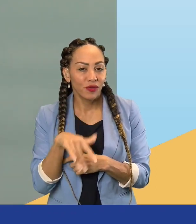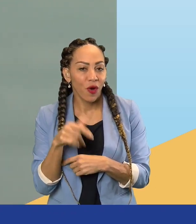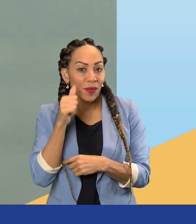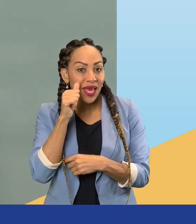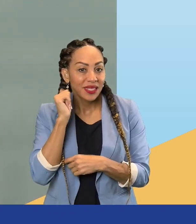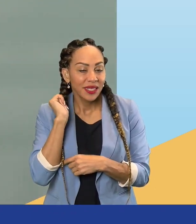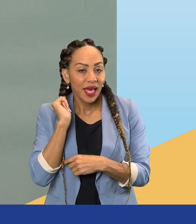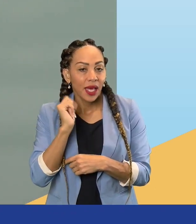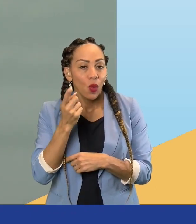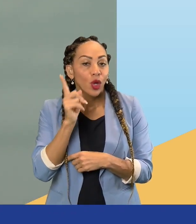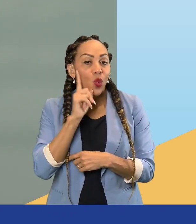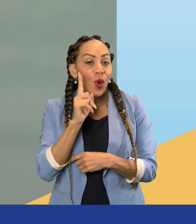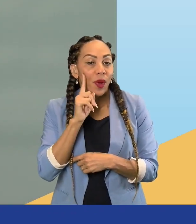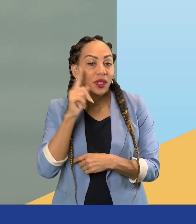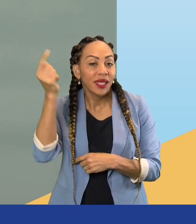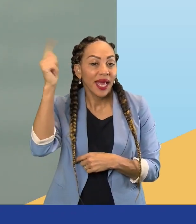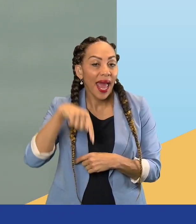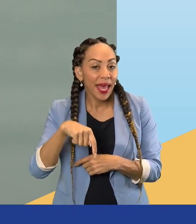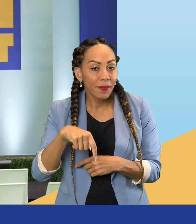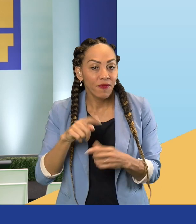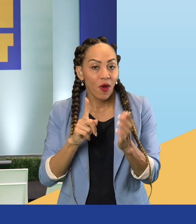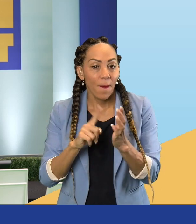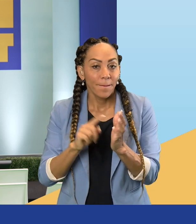down to Birmingham for the big event.